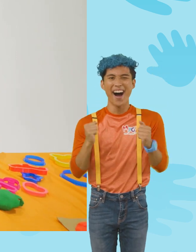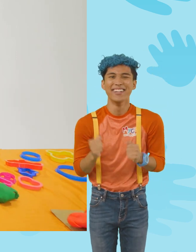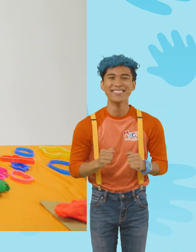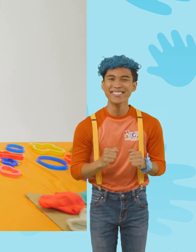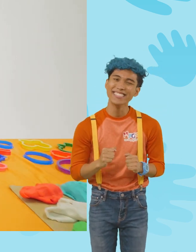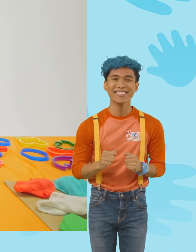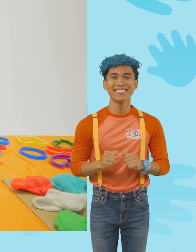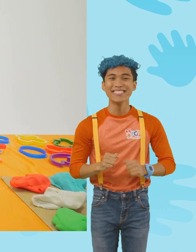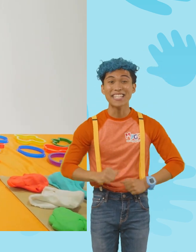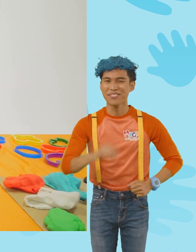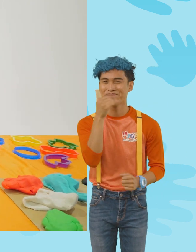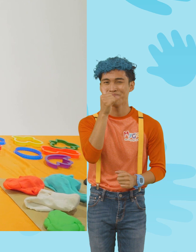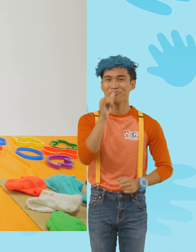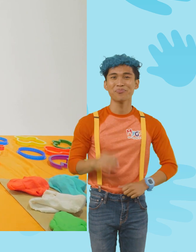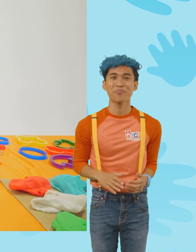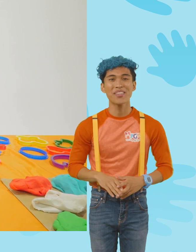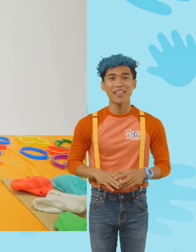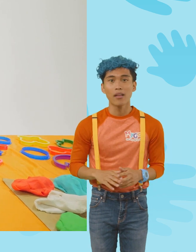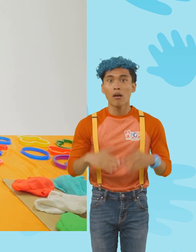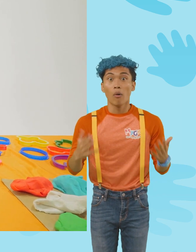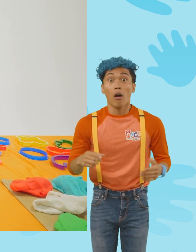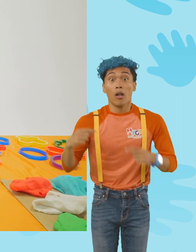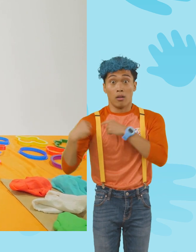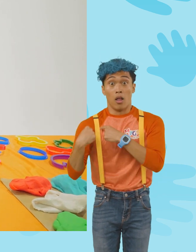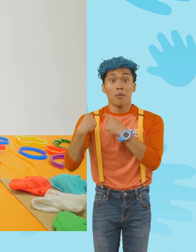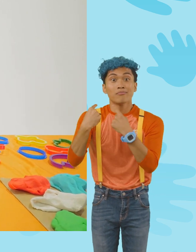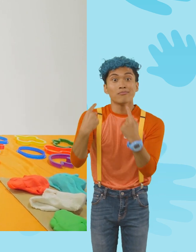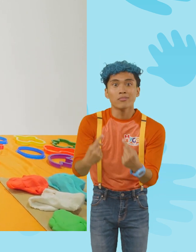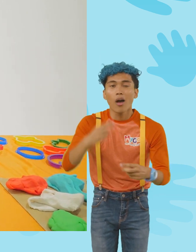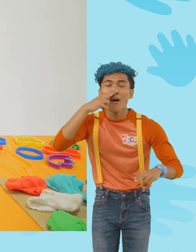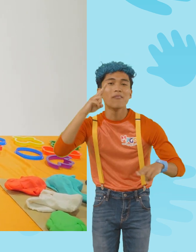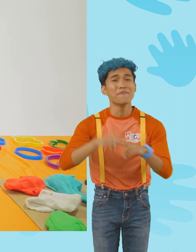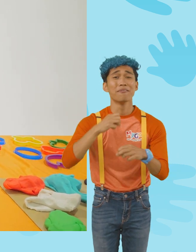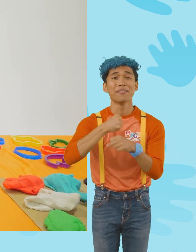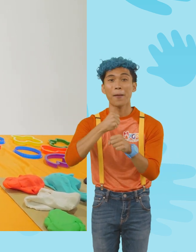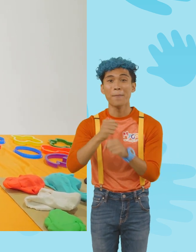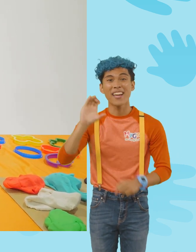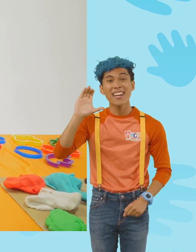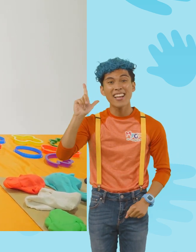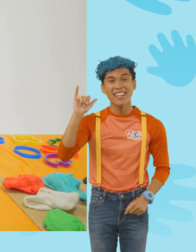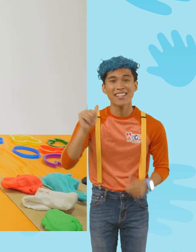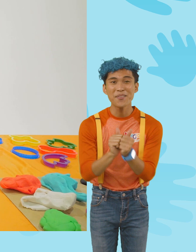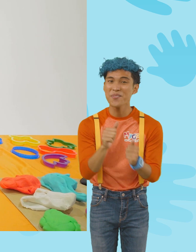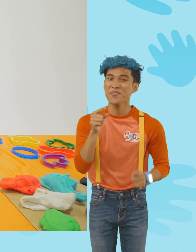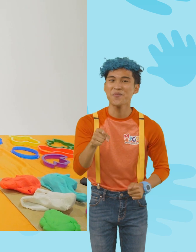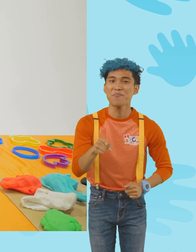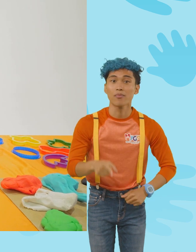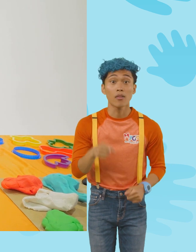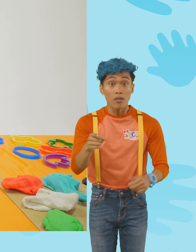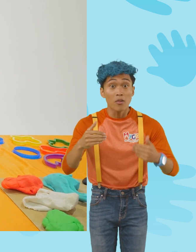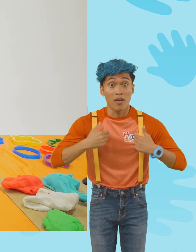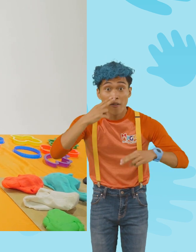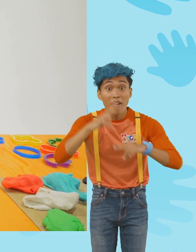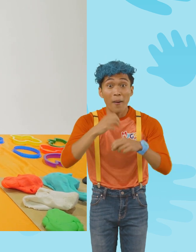Oh, that was silly. Well, this has been so much fun making this clay with you. Did